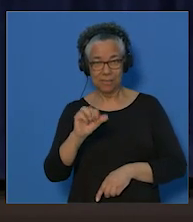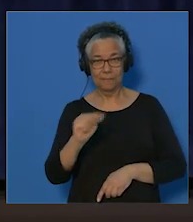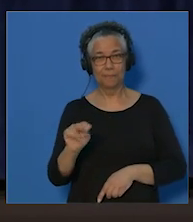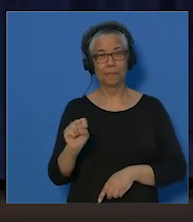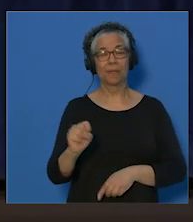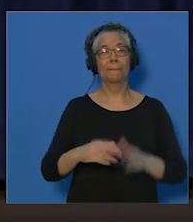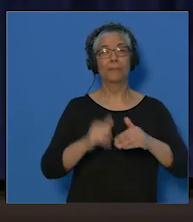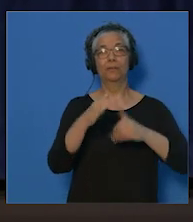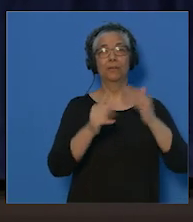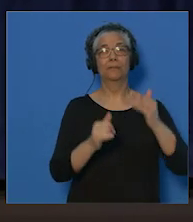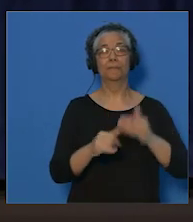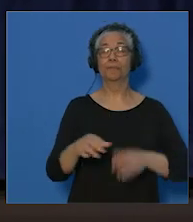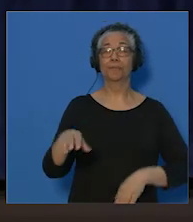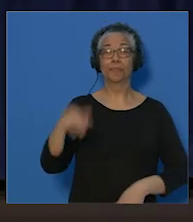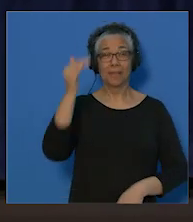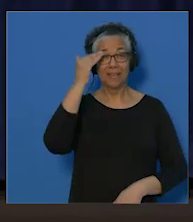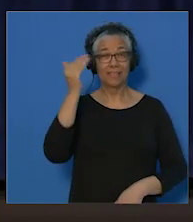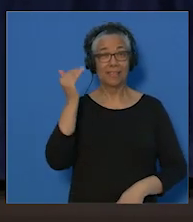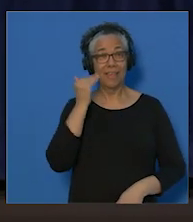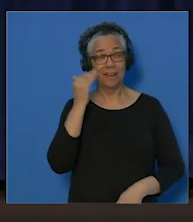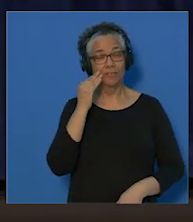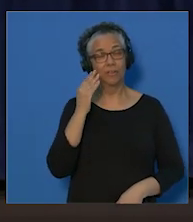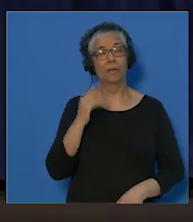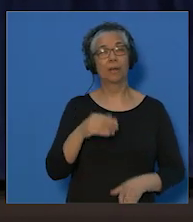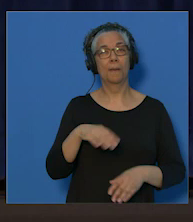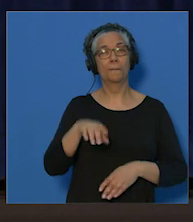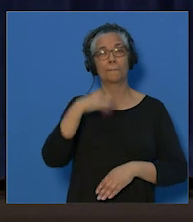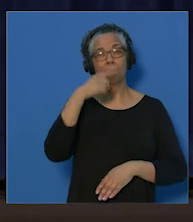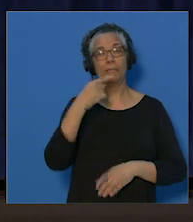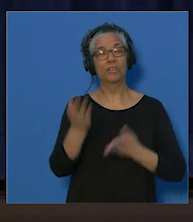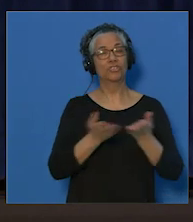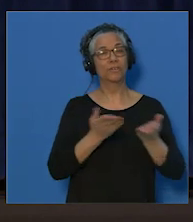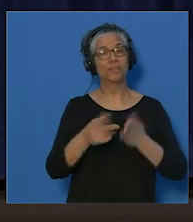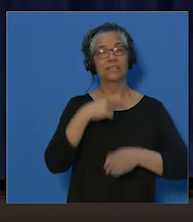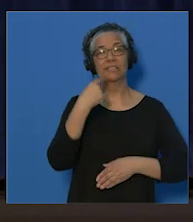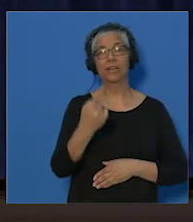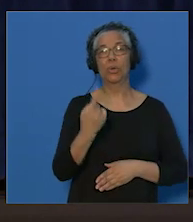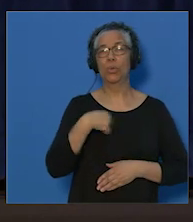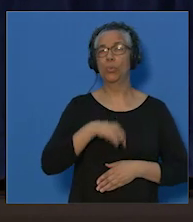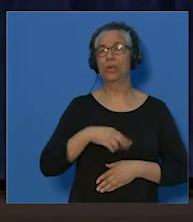that permanent secretaries and heads of departments have developed plans for the